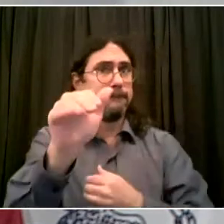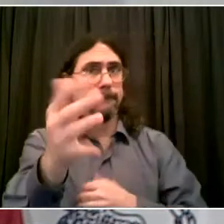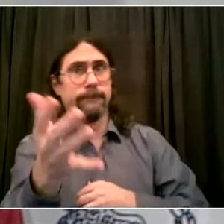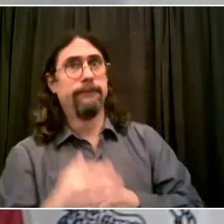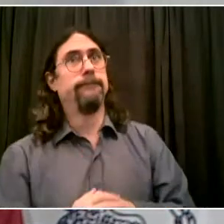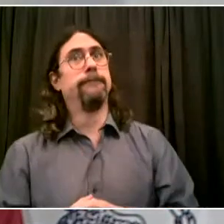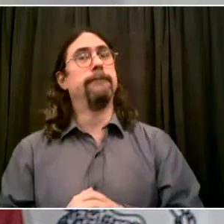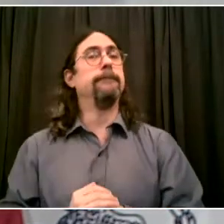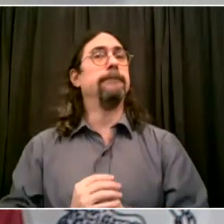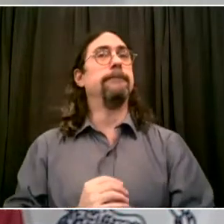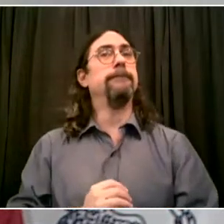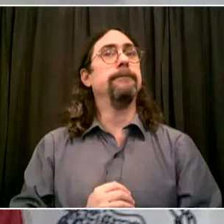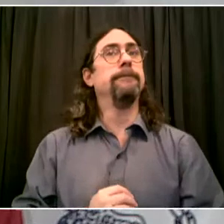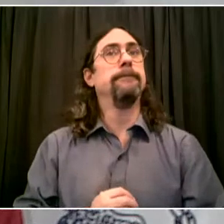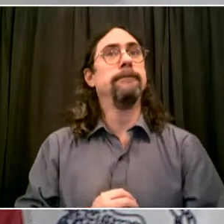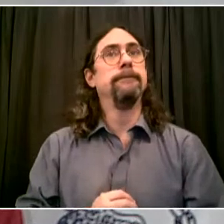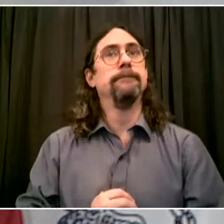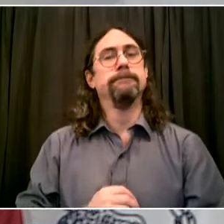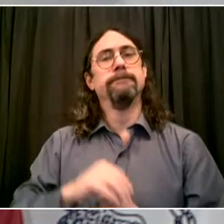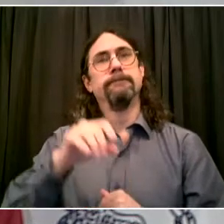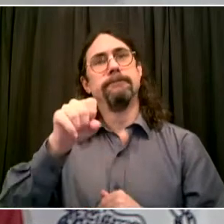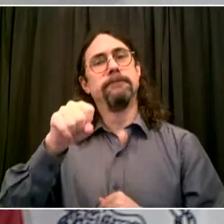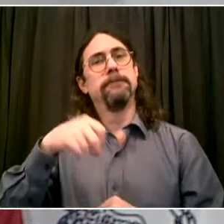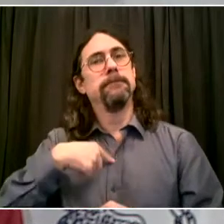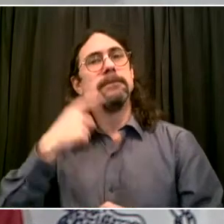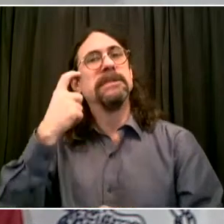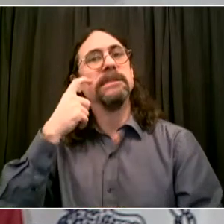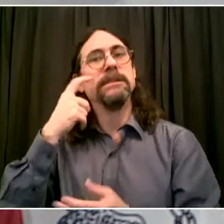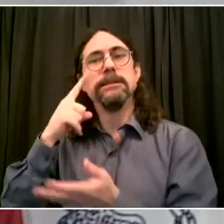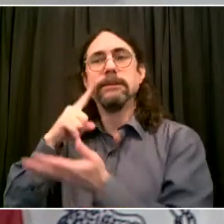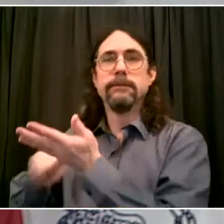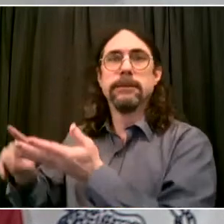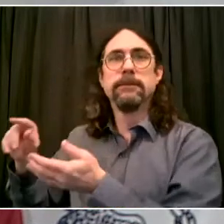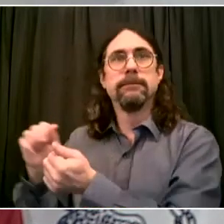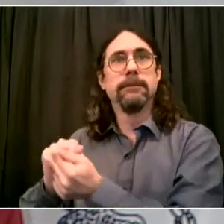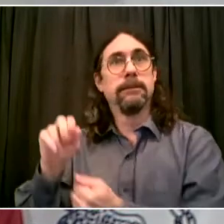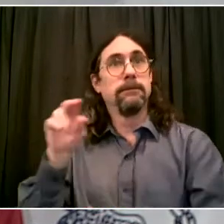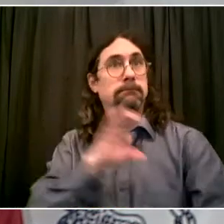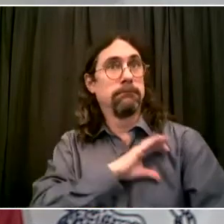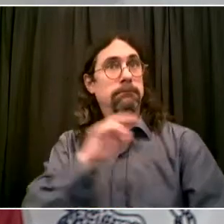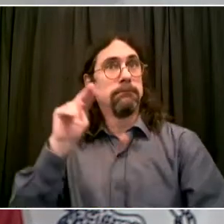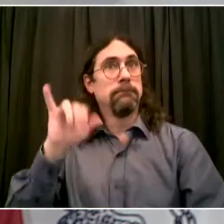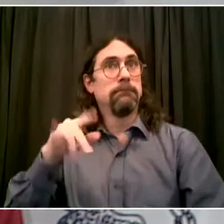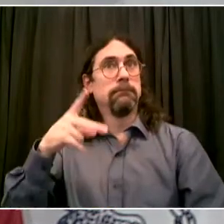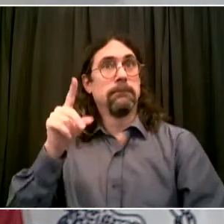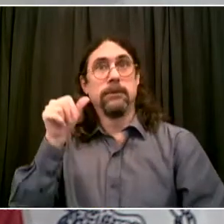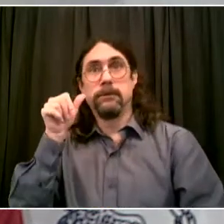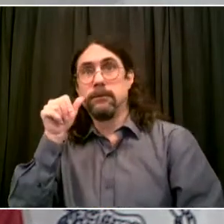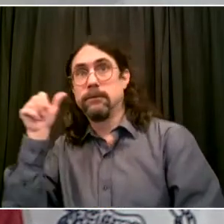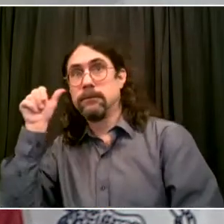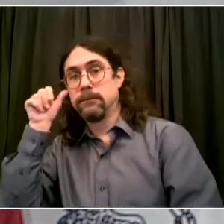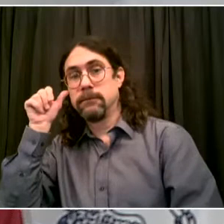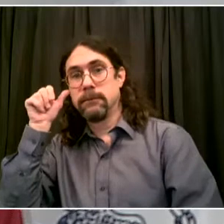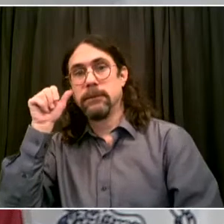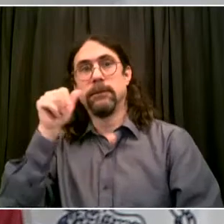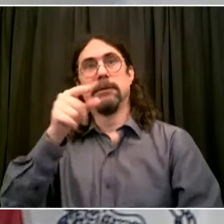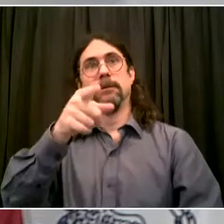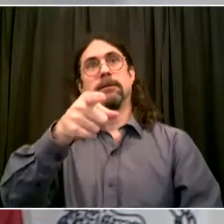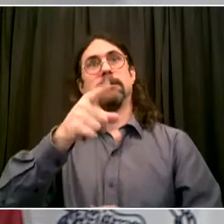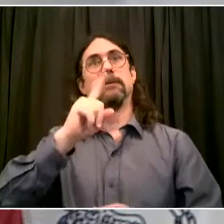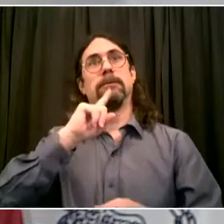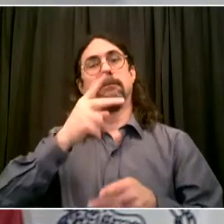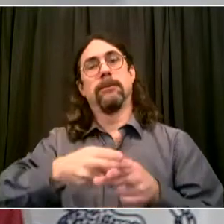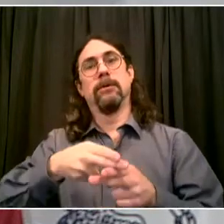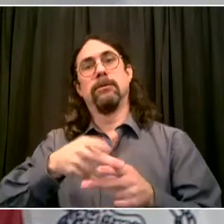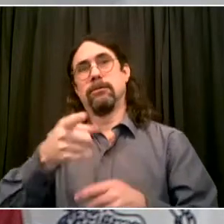There's no, when you say off duty, I want to make sure everyone understands, someone who works for the NYPD now and was off duty that day present there. We